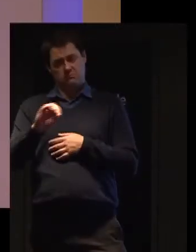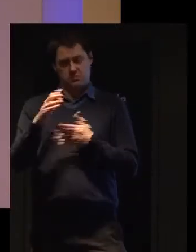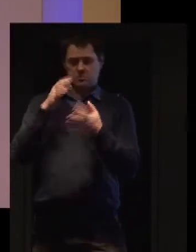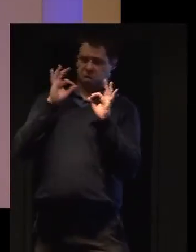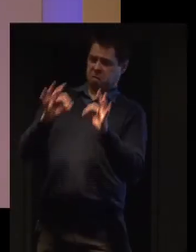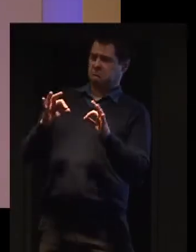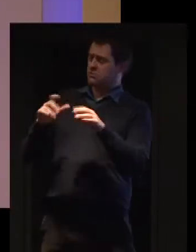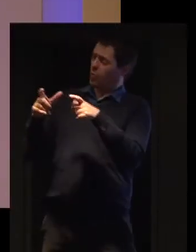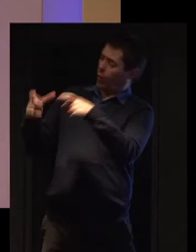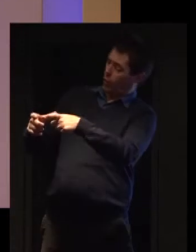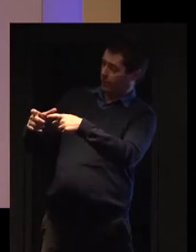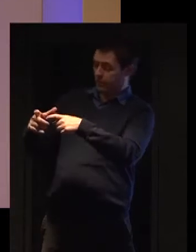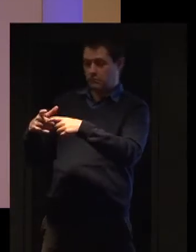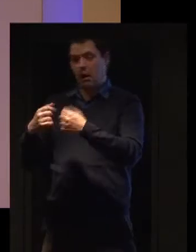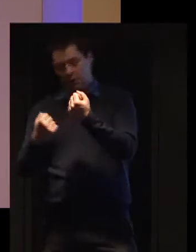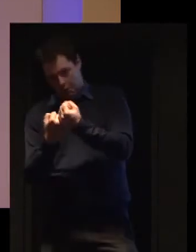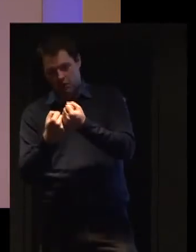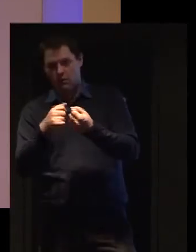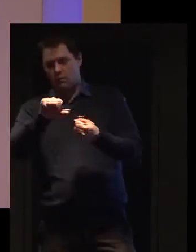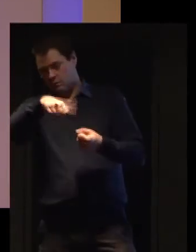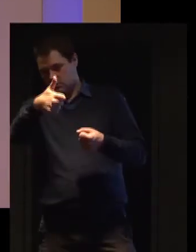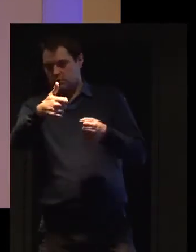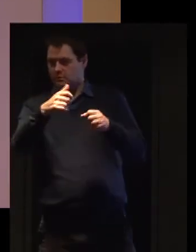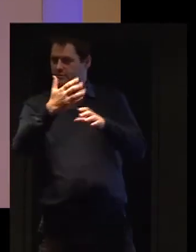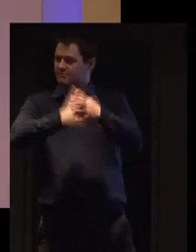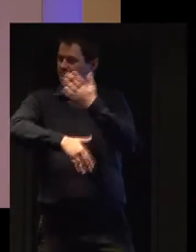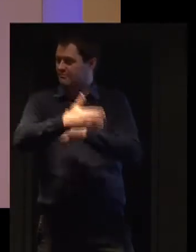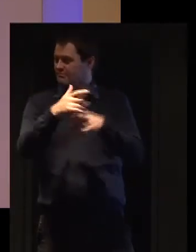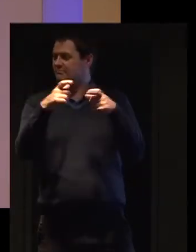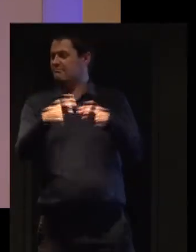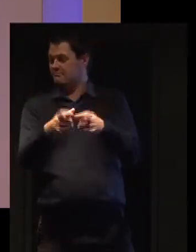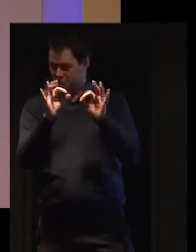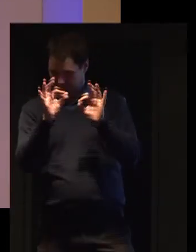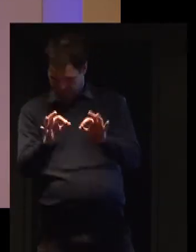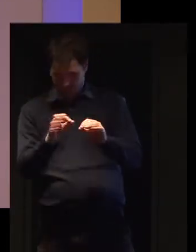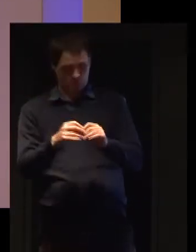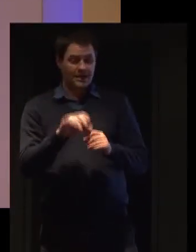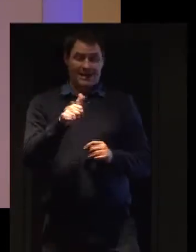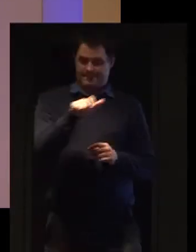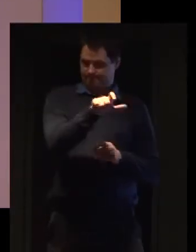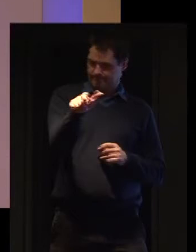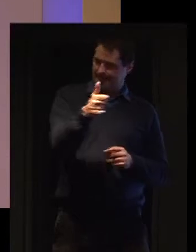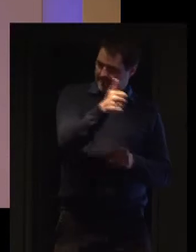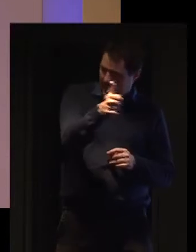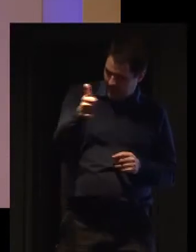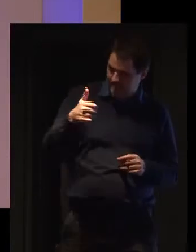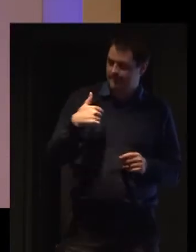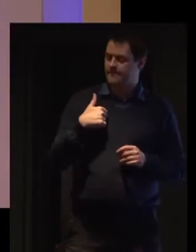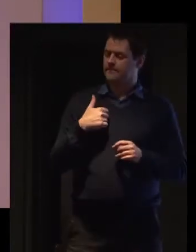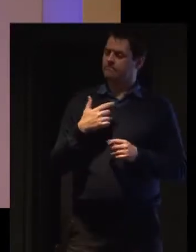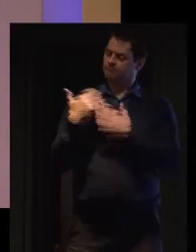football club support. And we see the DSAs get involved in a self-advocacy model. They start to take